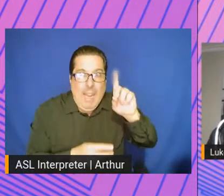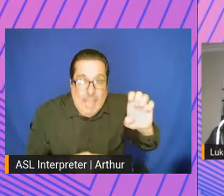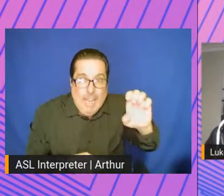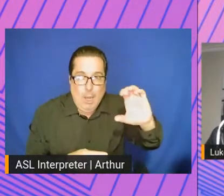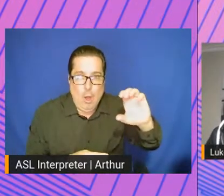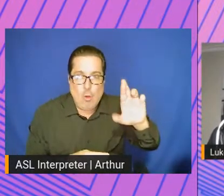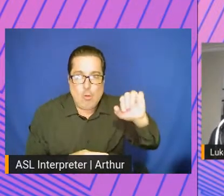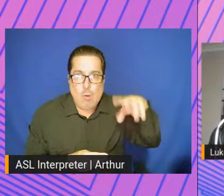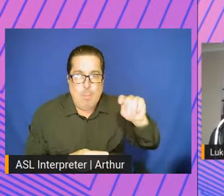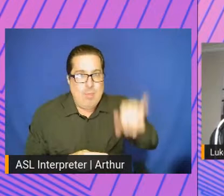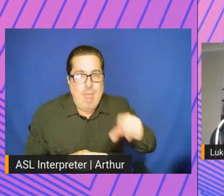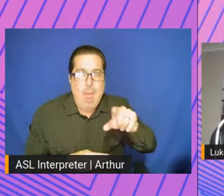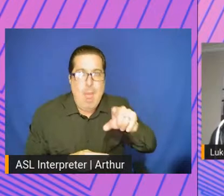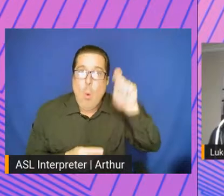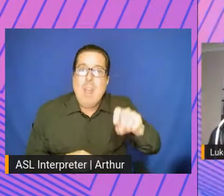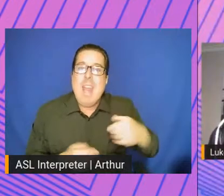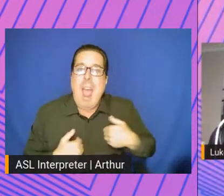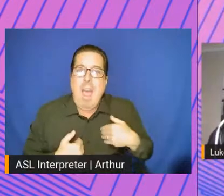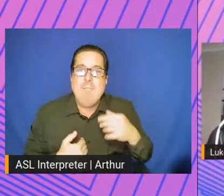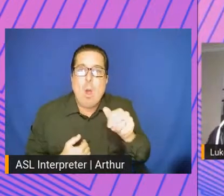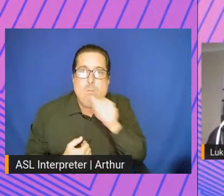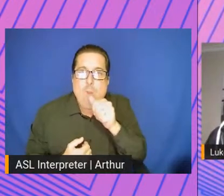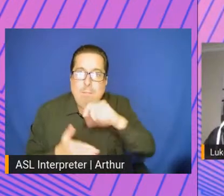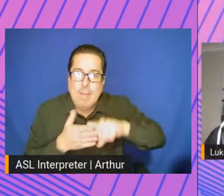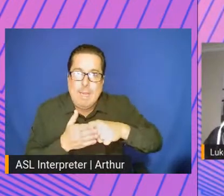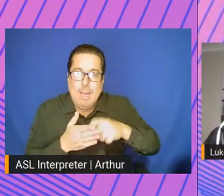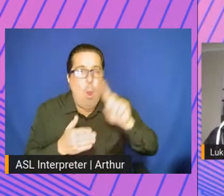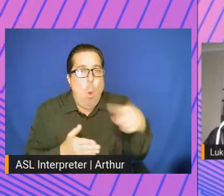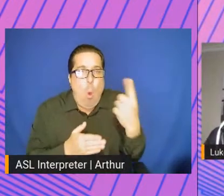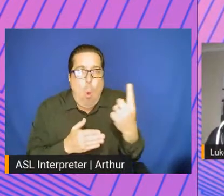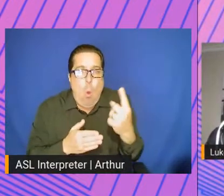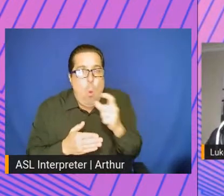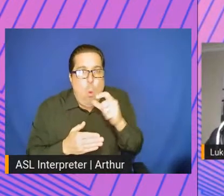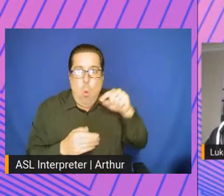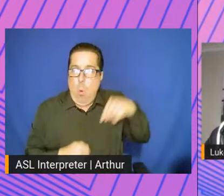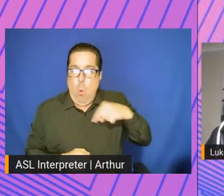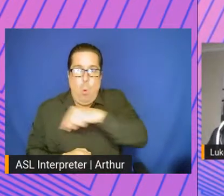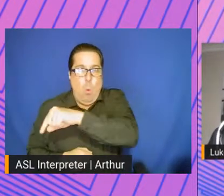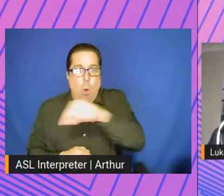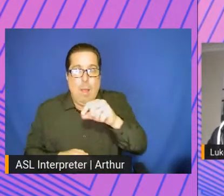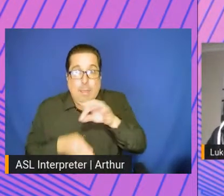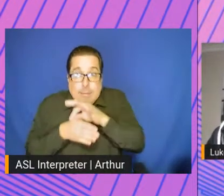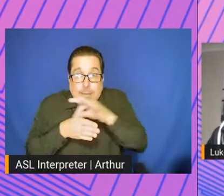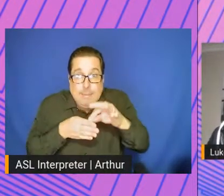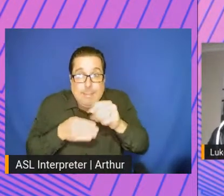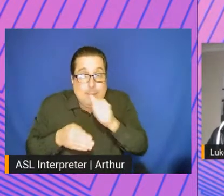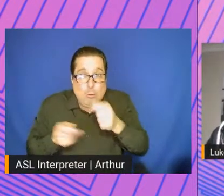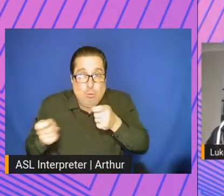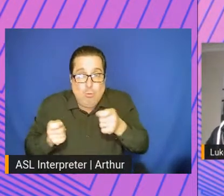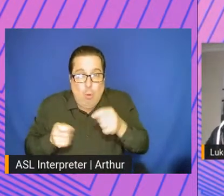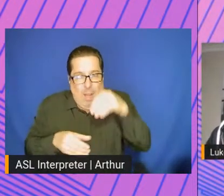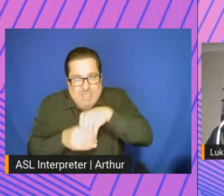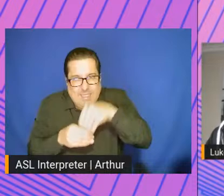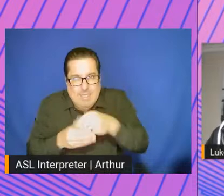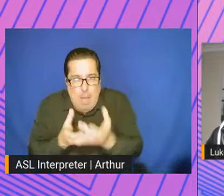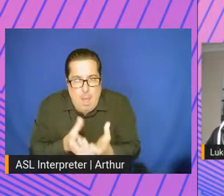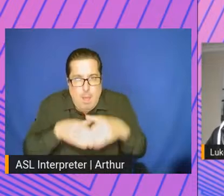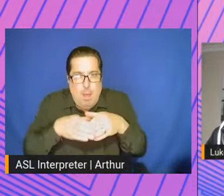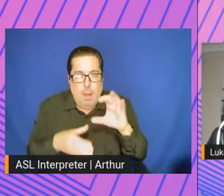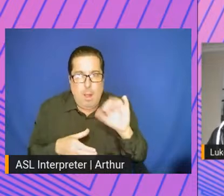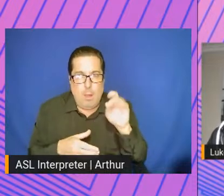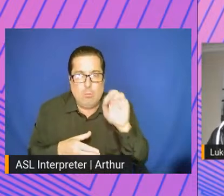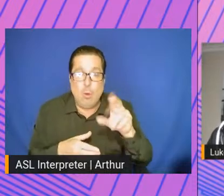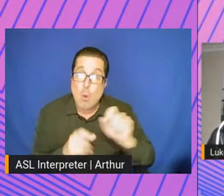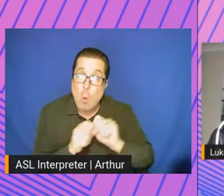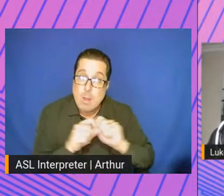key, which is only privy to the sealed secrets controller inside of the cluster. So you deploy your sealed